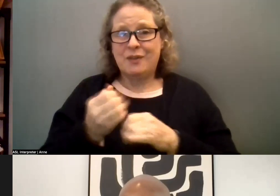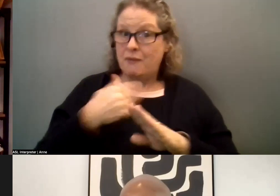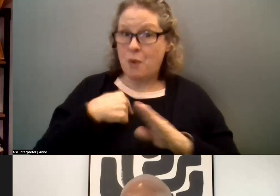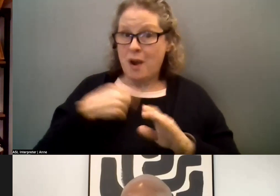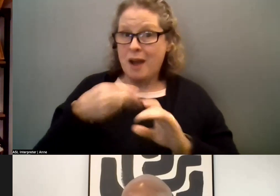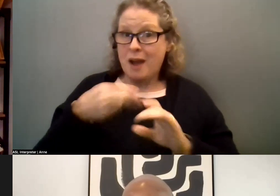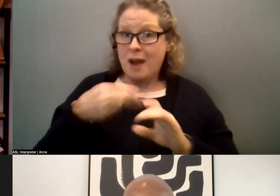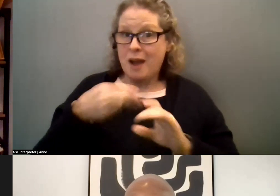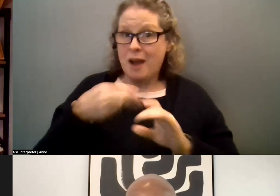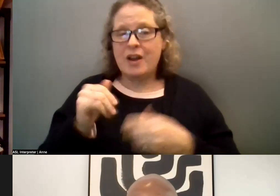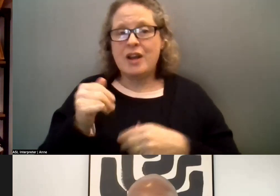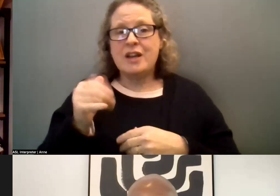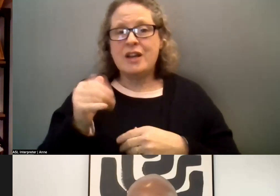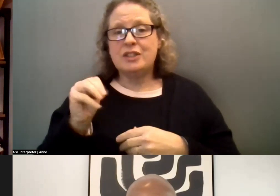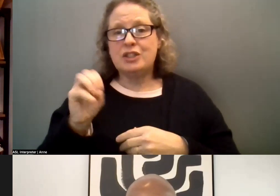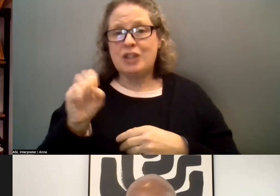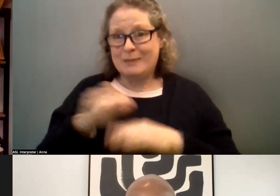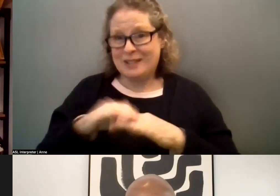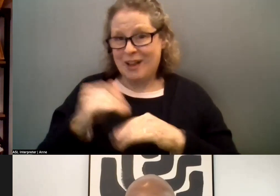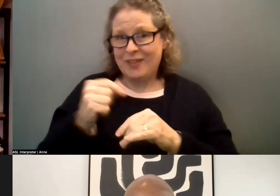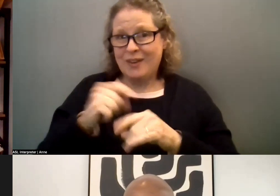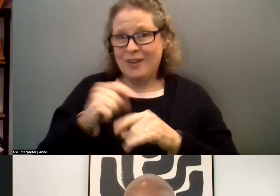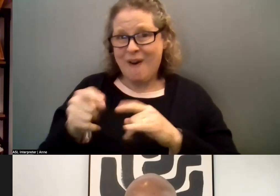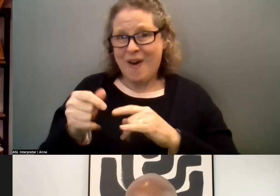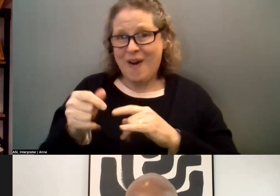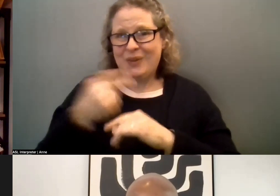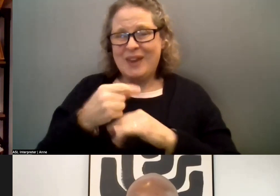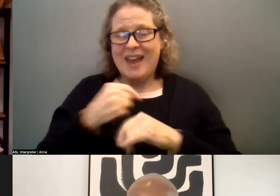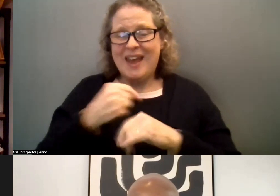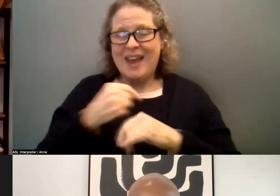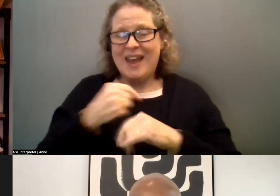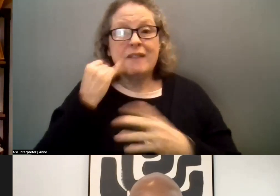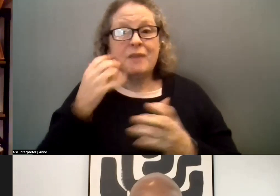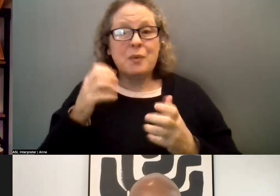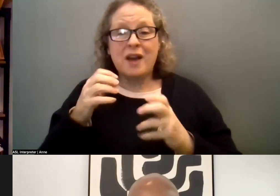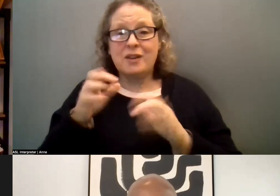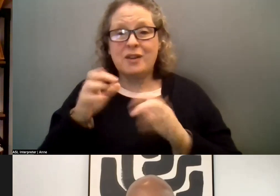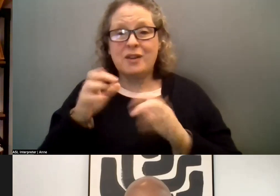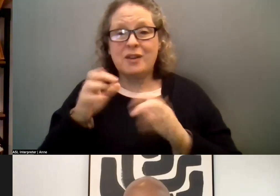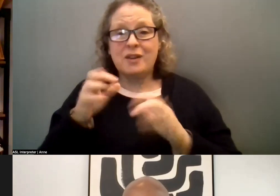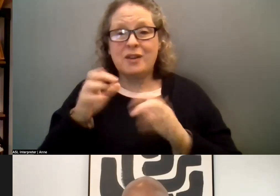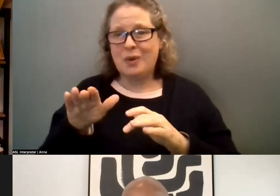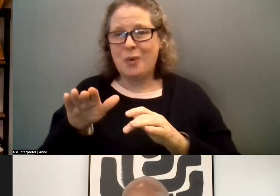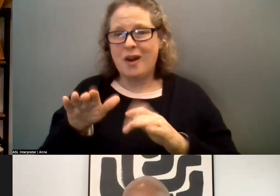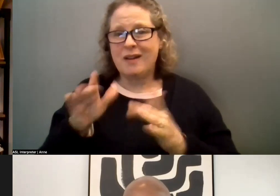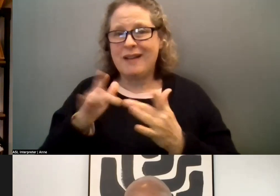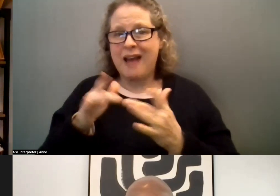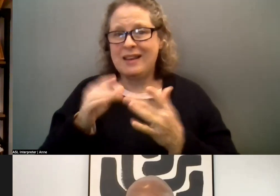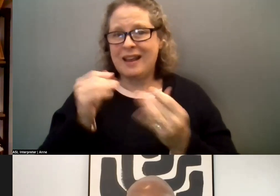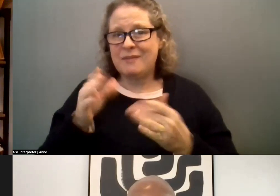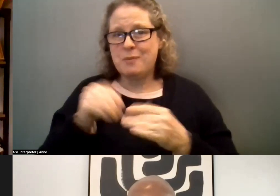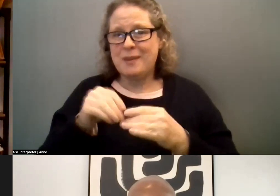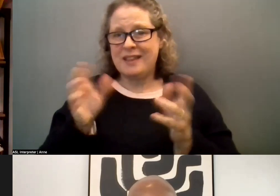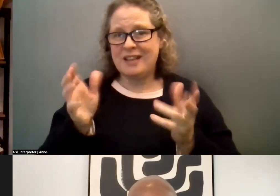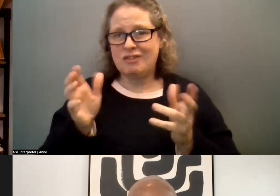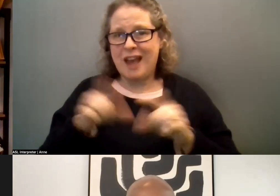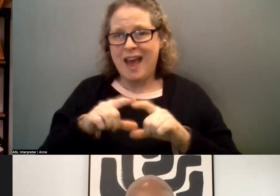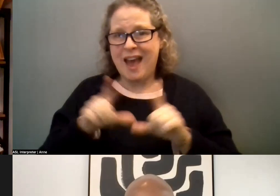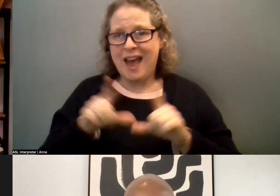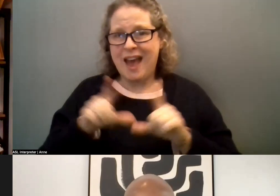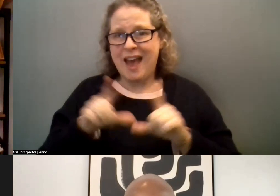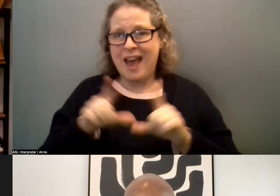is on the call, you guys. James, if you want to drop your contact in the chat, I'm sure we have some